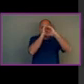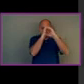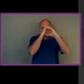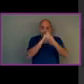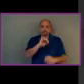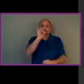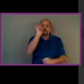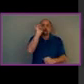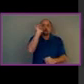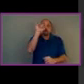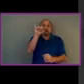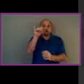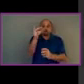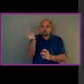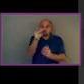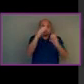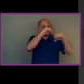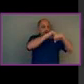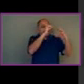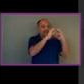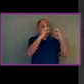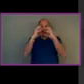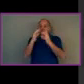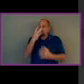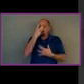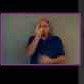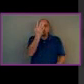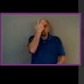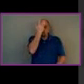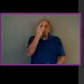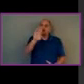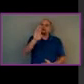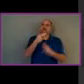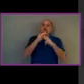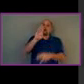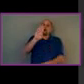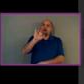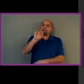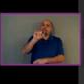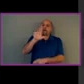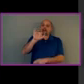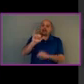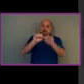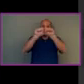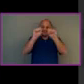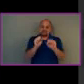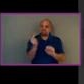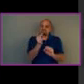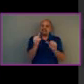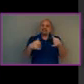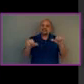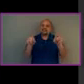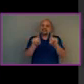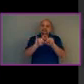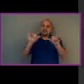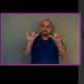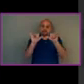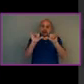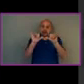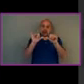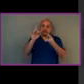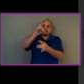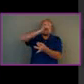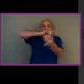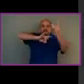really interesting because they are a binary system and they're about the same size. So they orbit a shared center